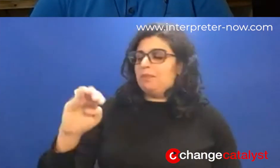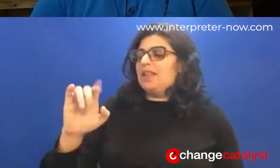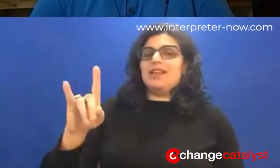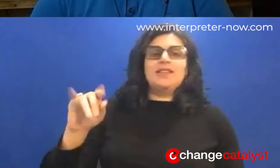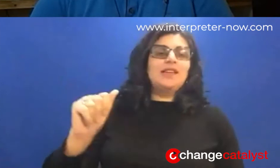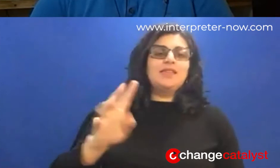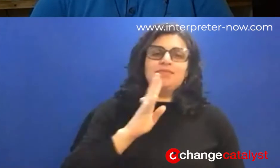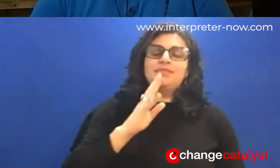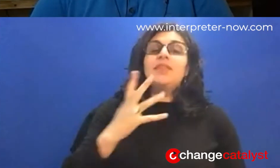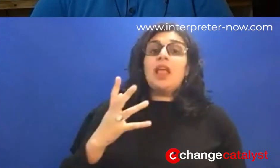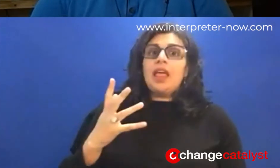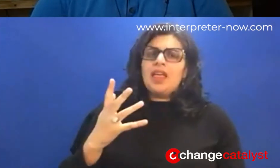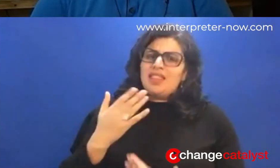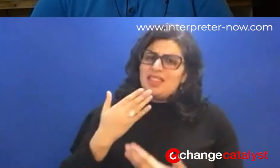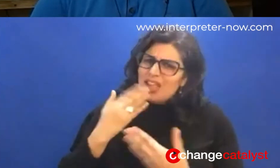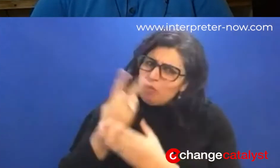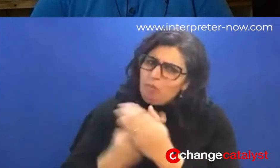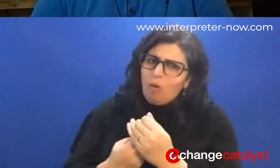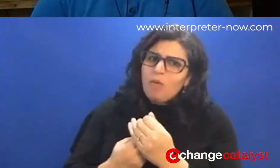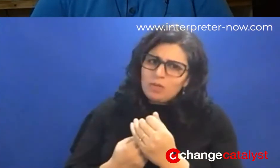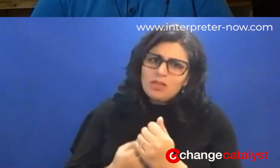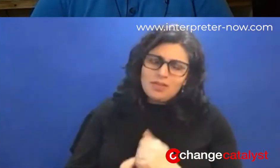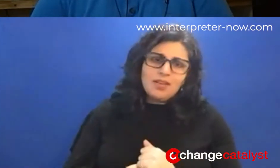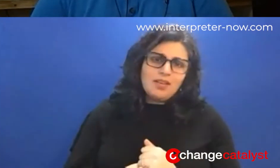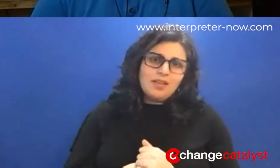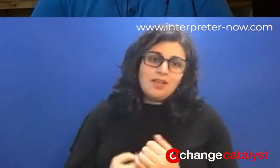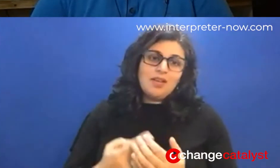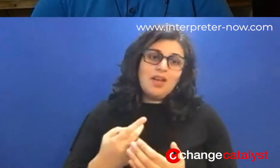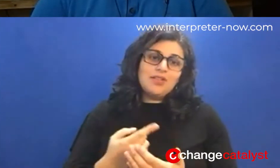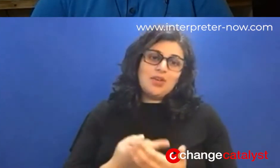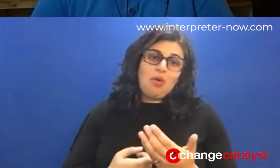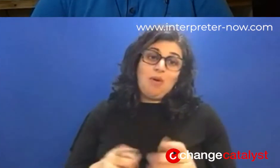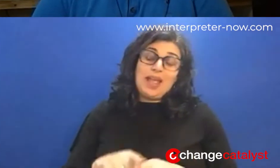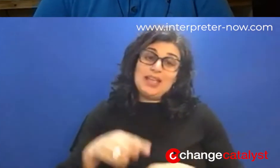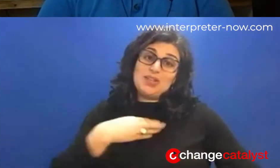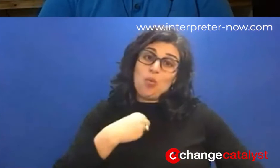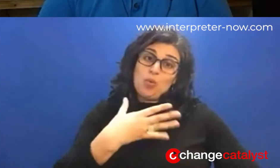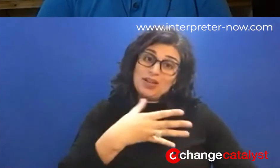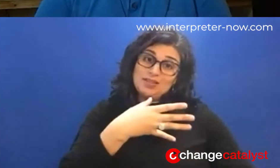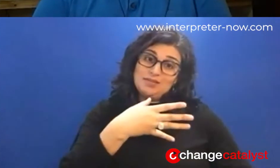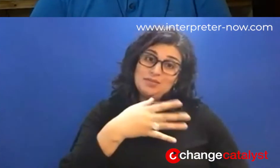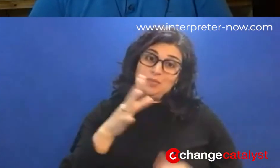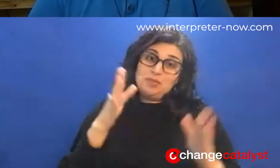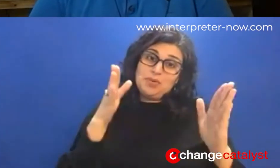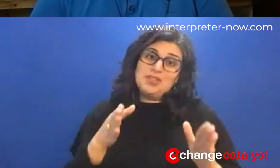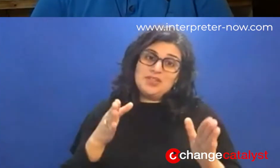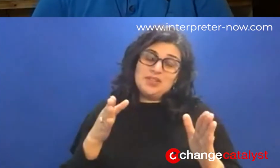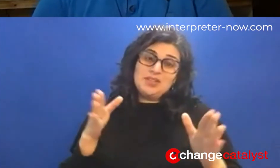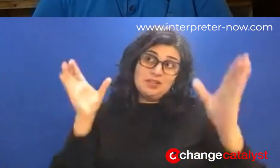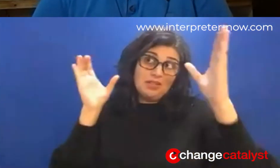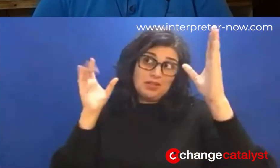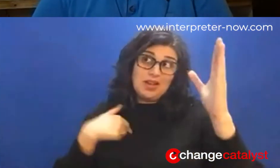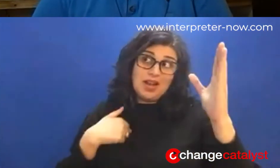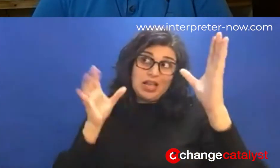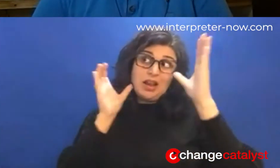Thank you both for sharing that. And I think what I hear as a white person there is that we have a lot of work to do. Obviously,